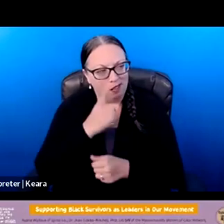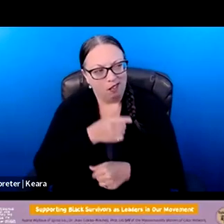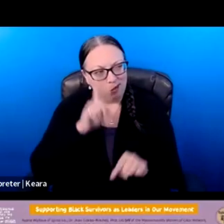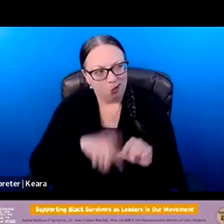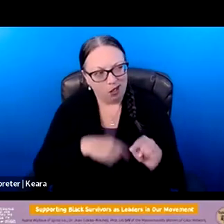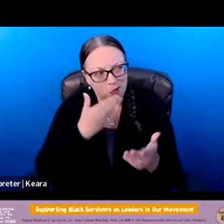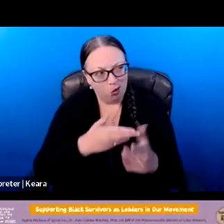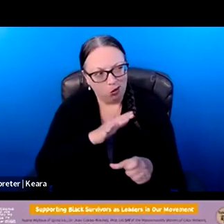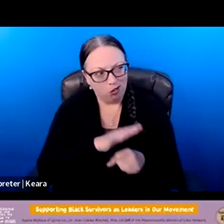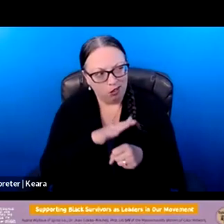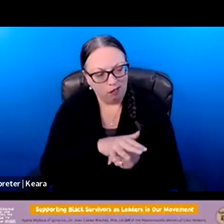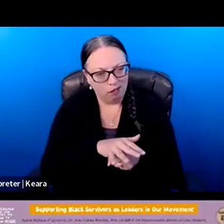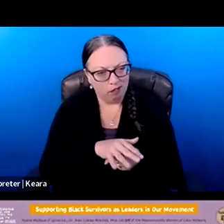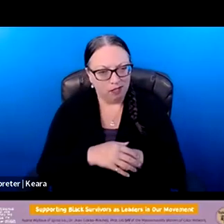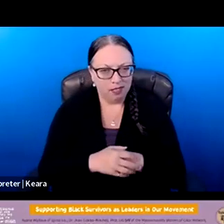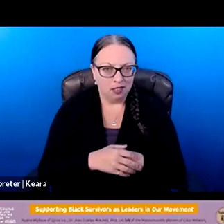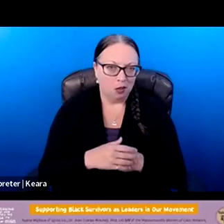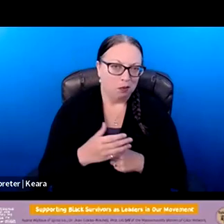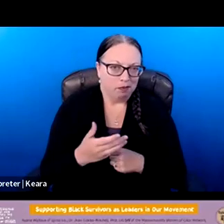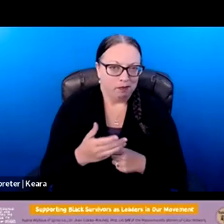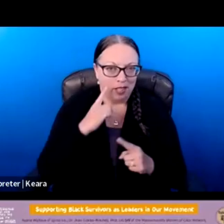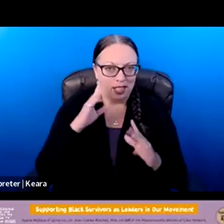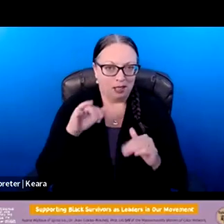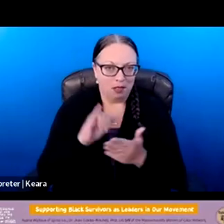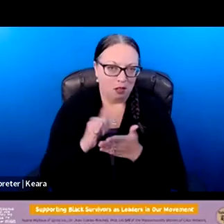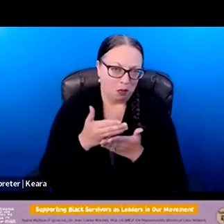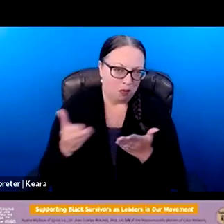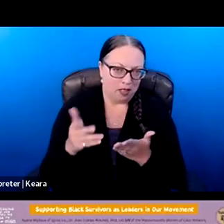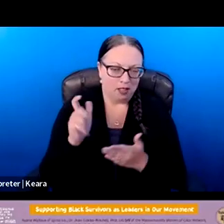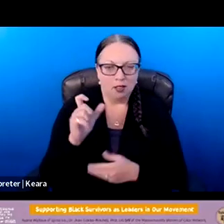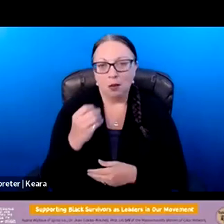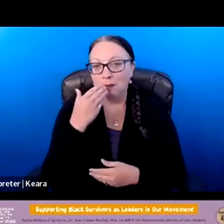right? That respectability. So thank you.